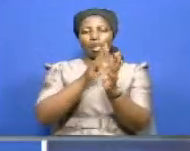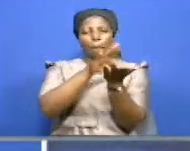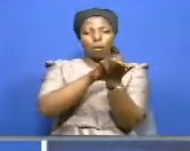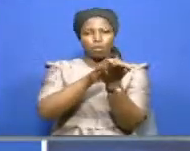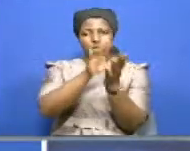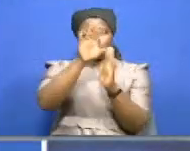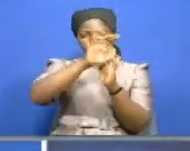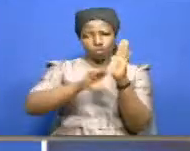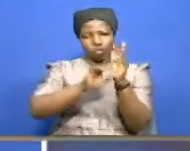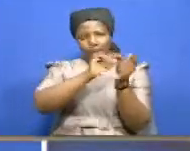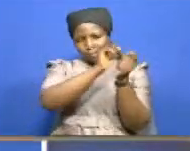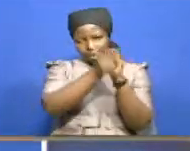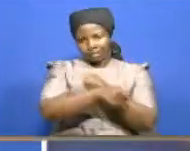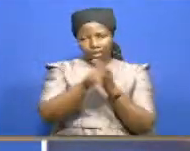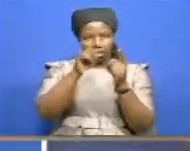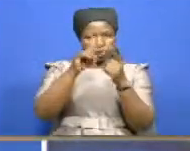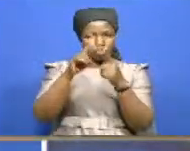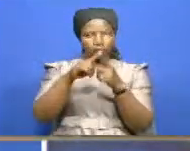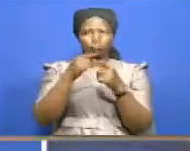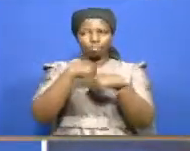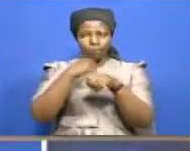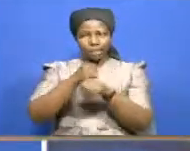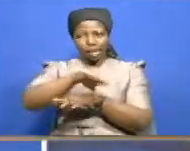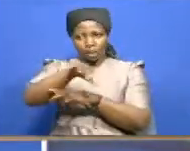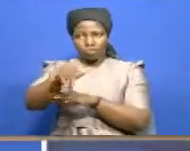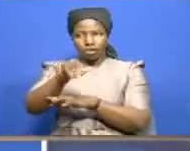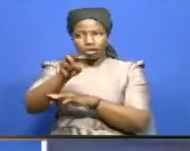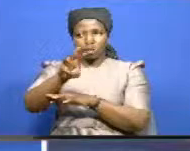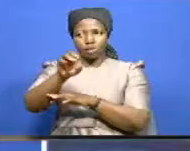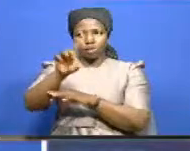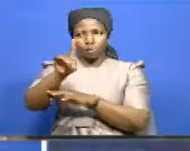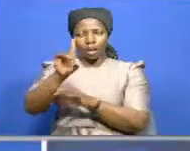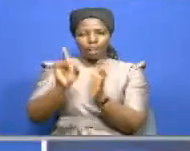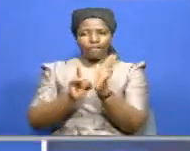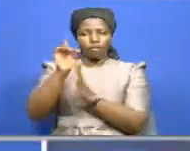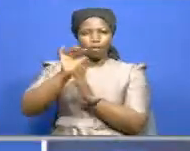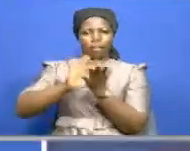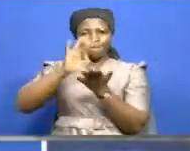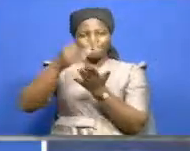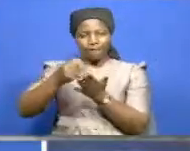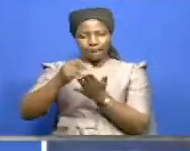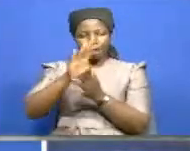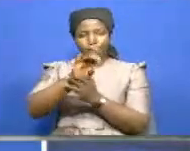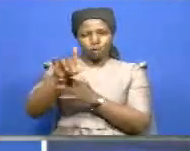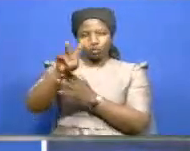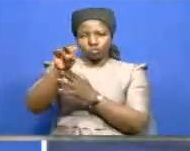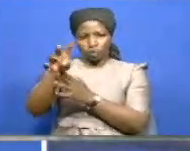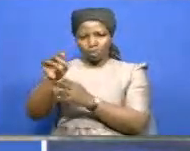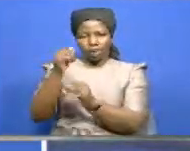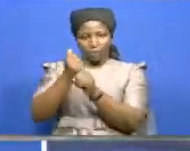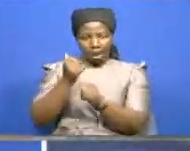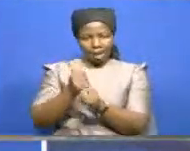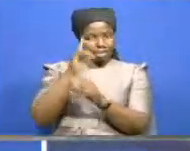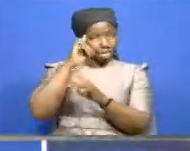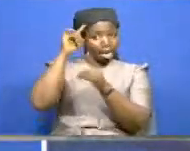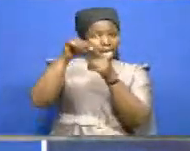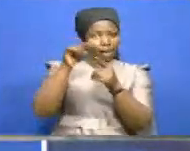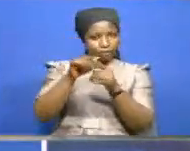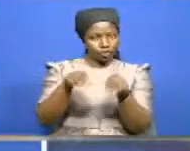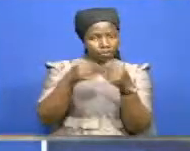a bill to operationalize the County Wards Development Fund Bill 2020. The bill aimed to provide a legal framework